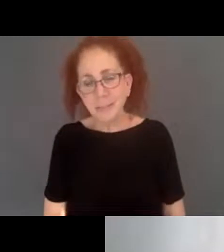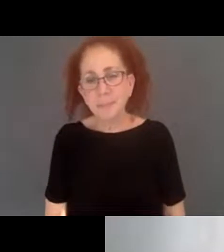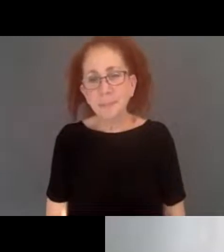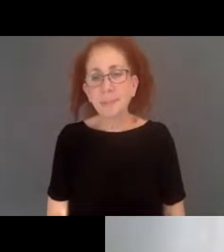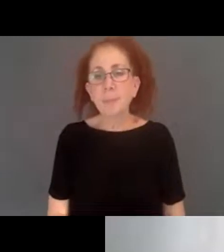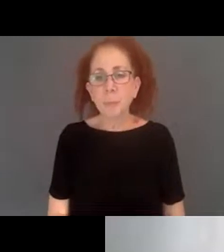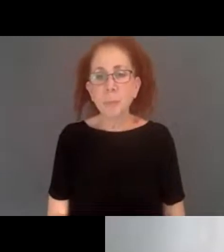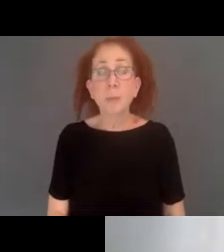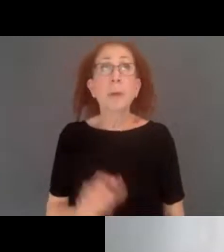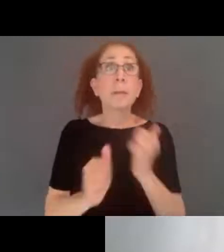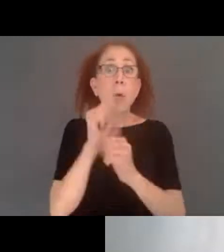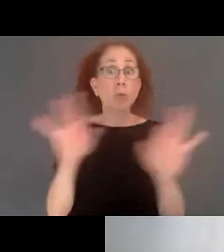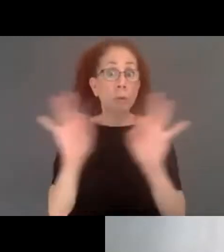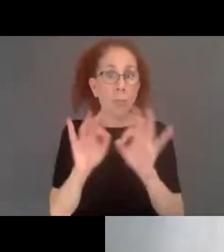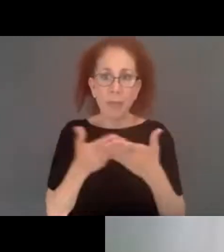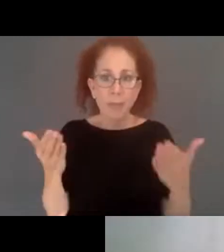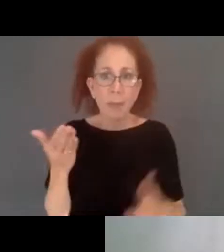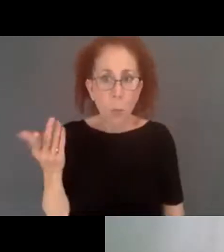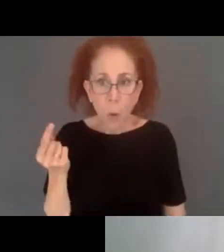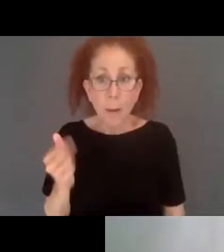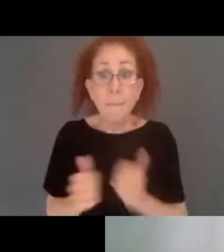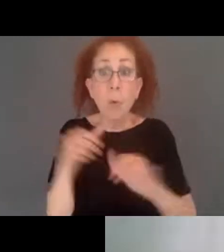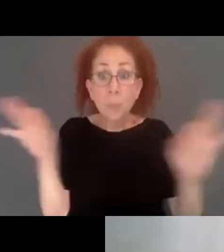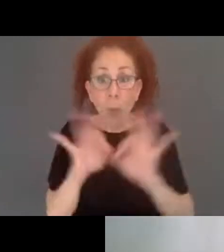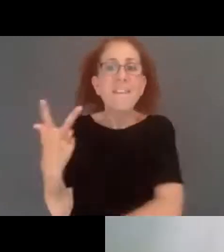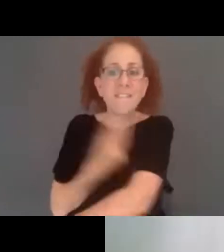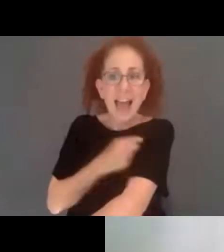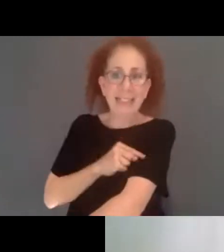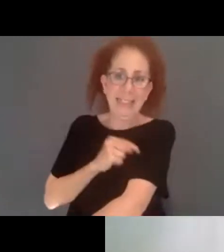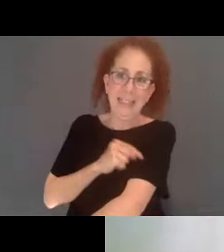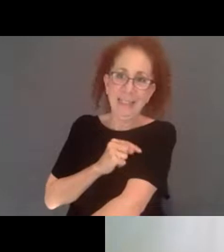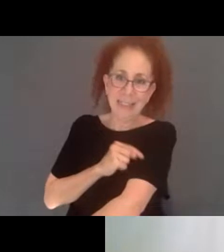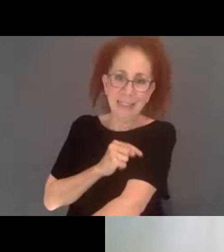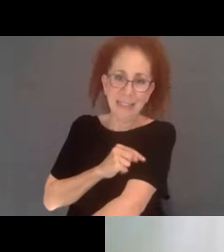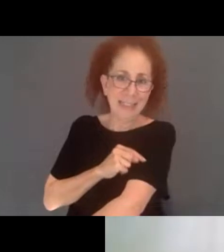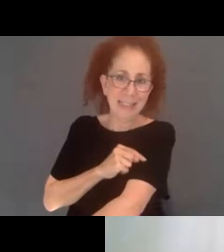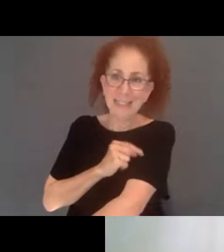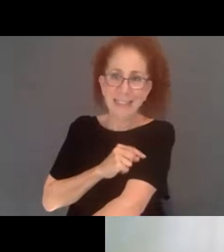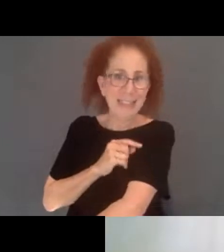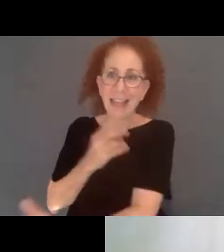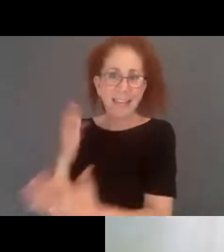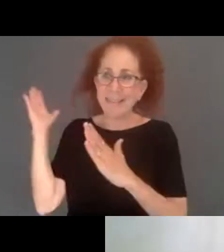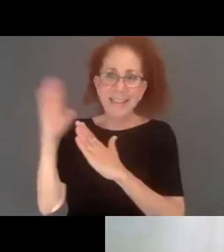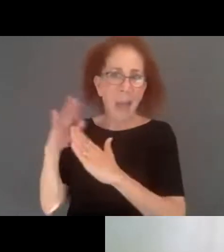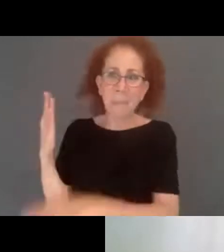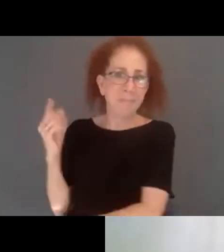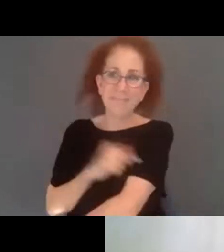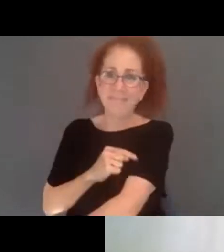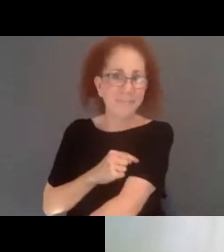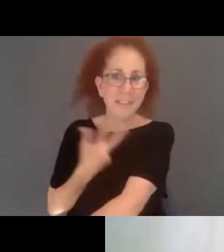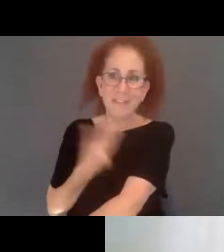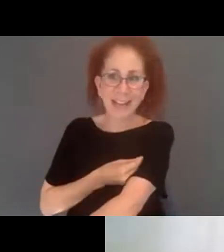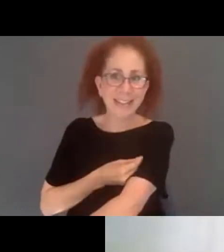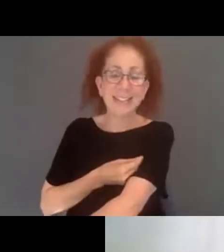The most important thing really is that you've been vaccinated, and that's really so important and really gonna